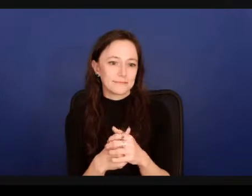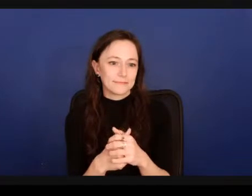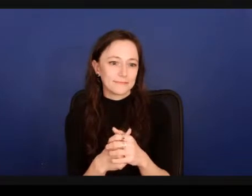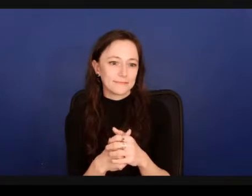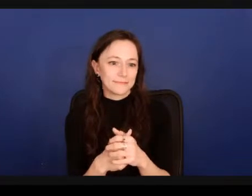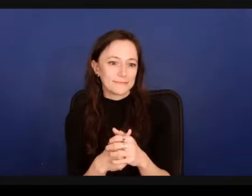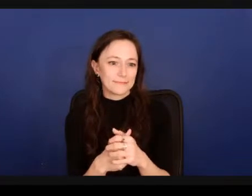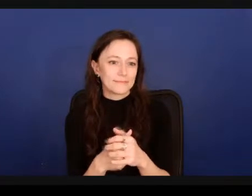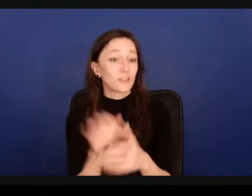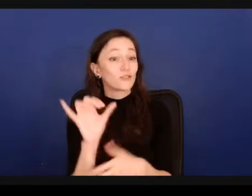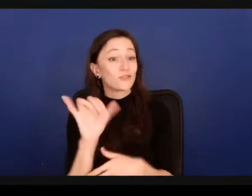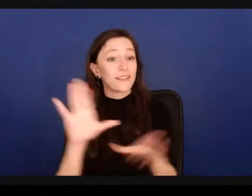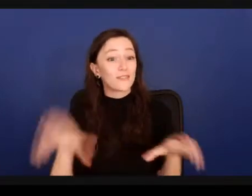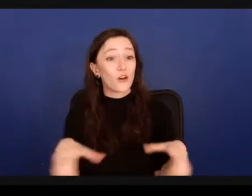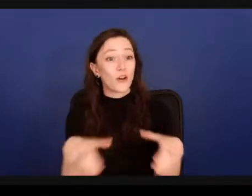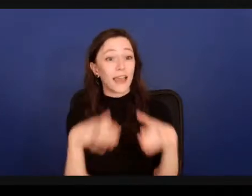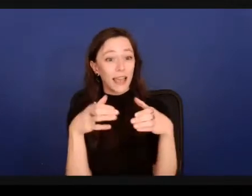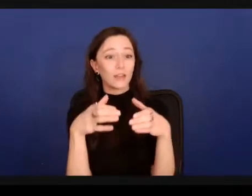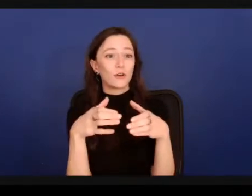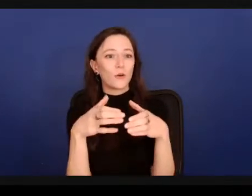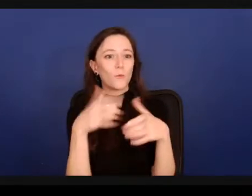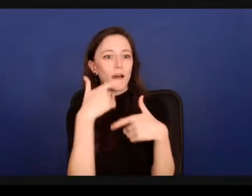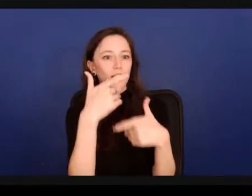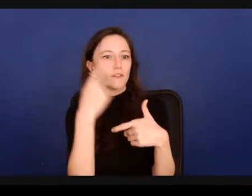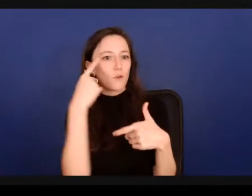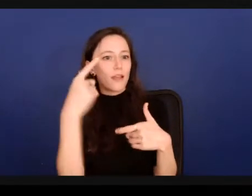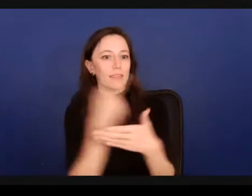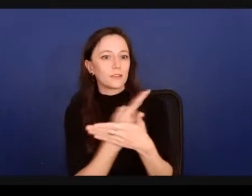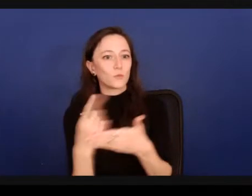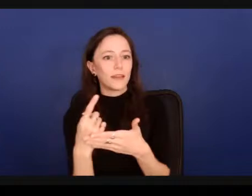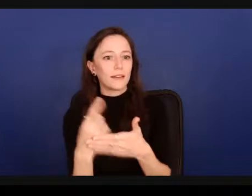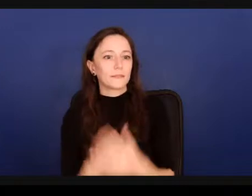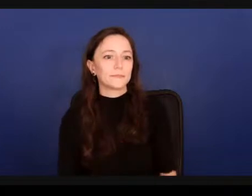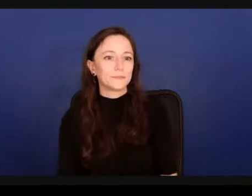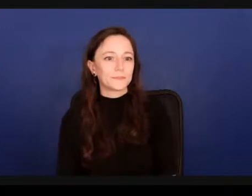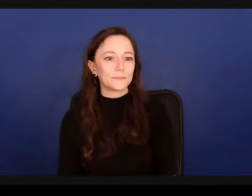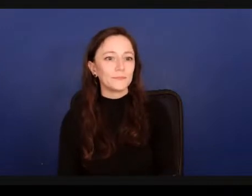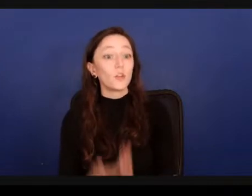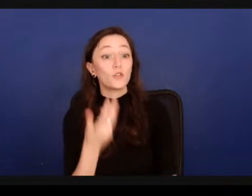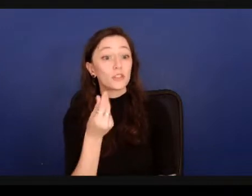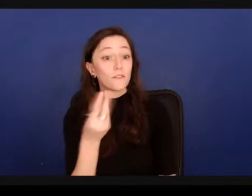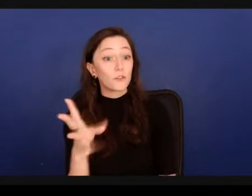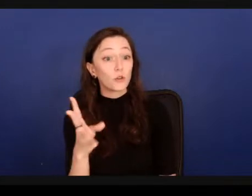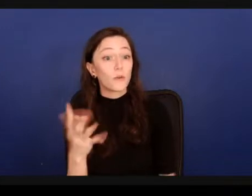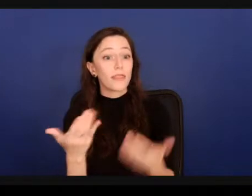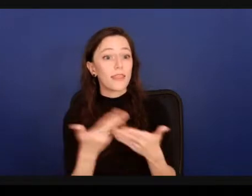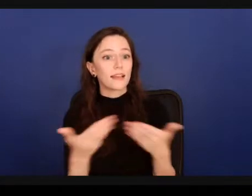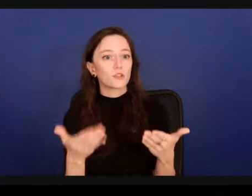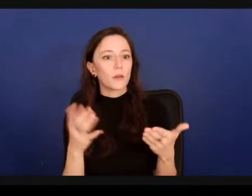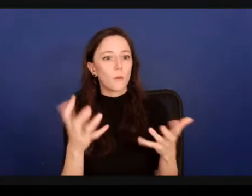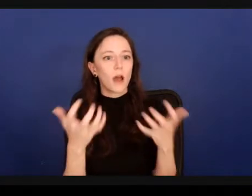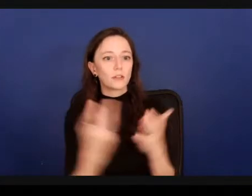So that's Volcano Watch from this week. We do have a couple of community items to review. If you look at the National Park